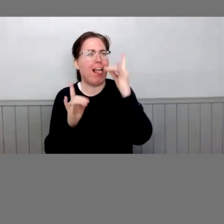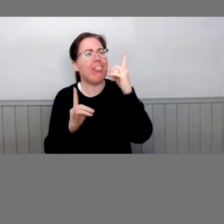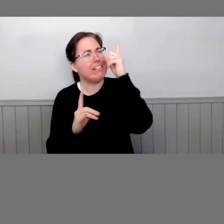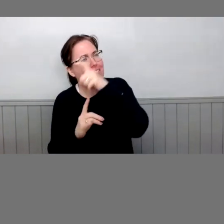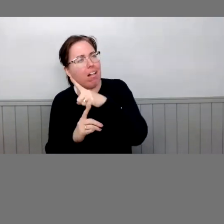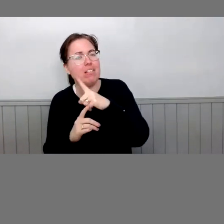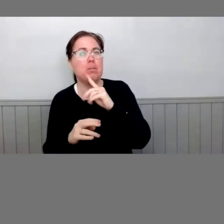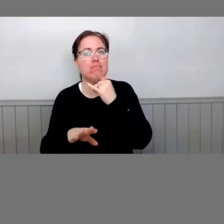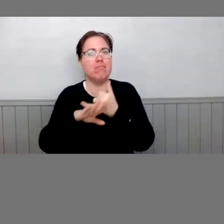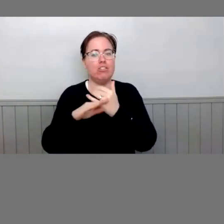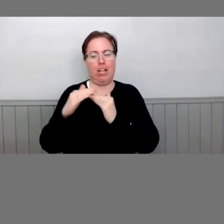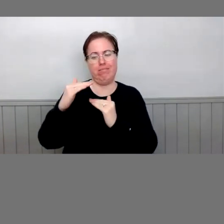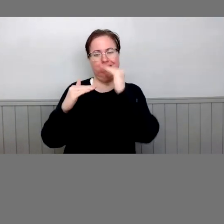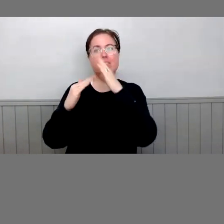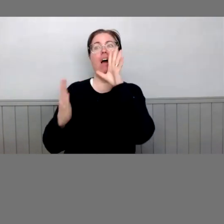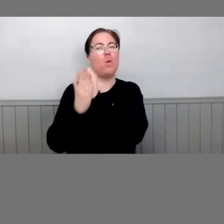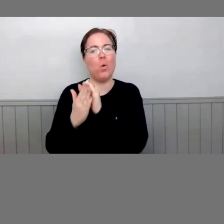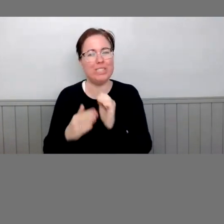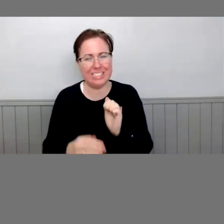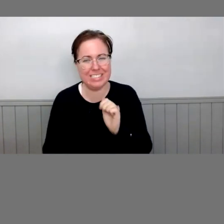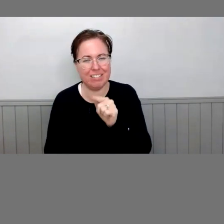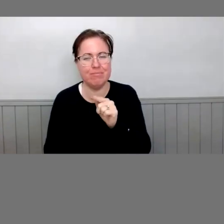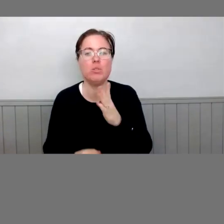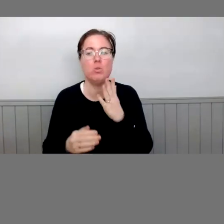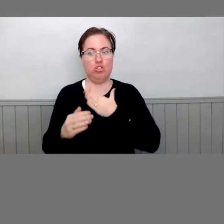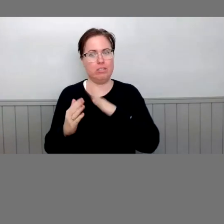health that might not warrant diagnosis.